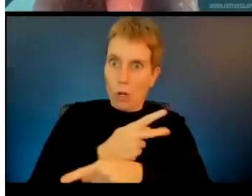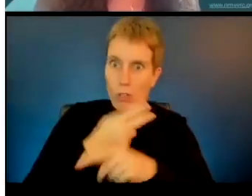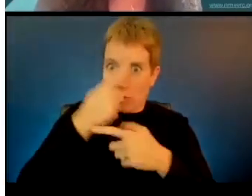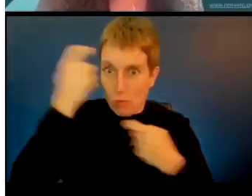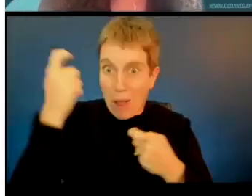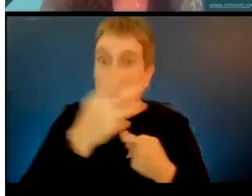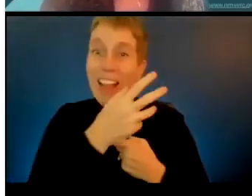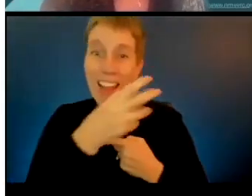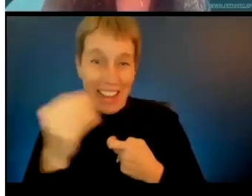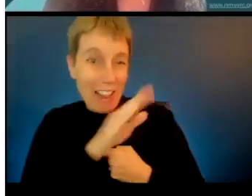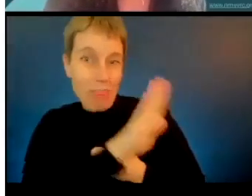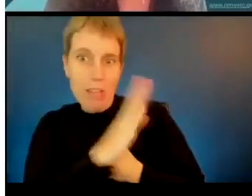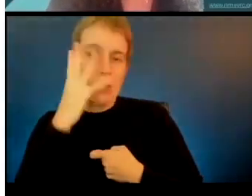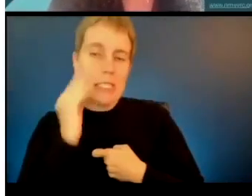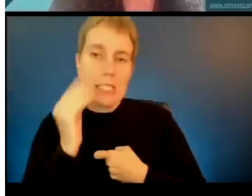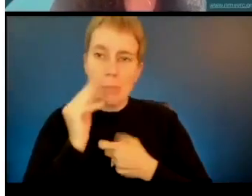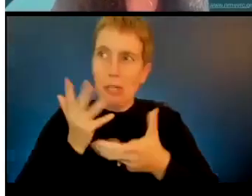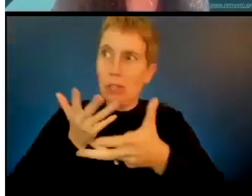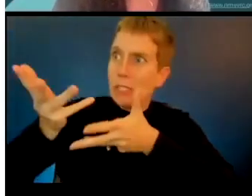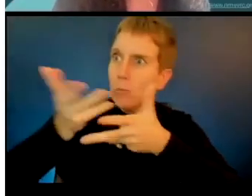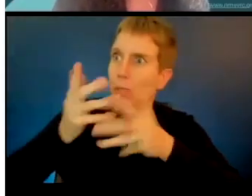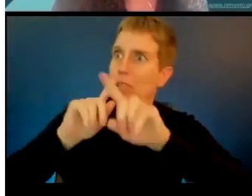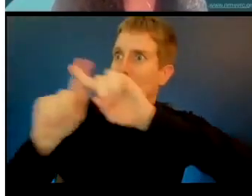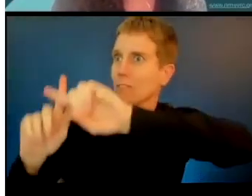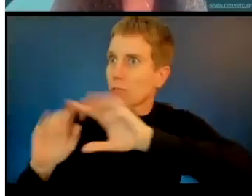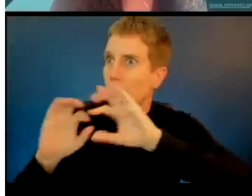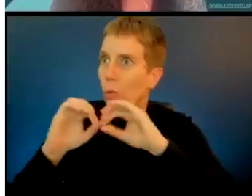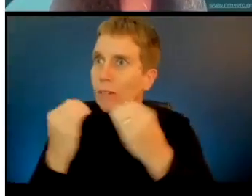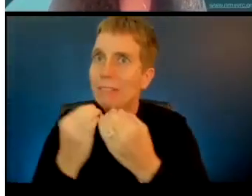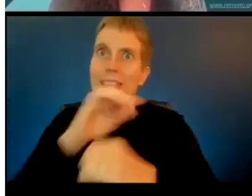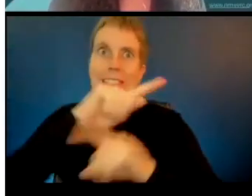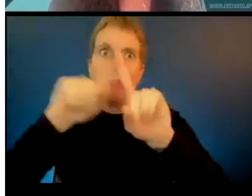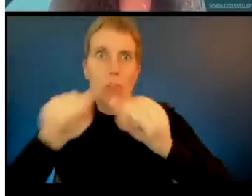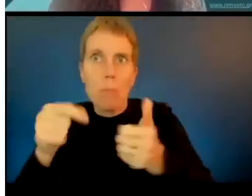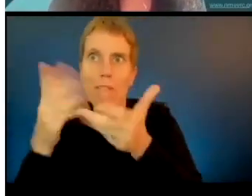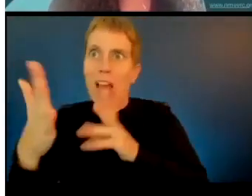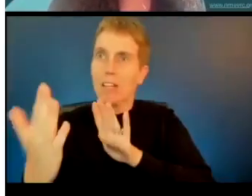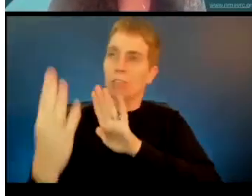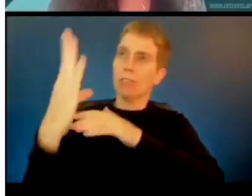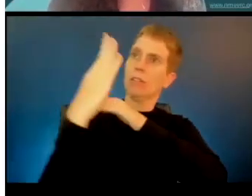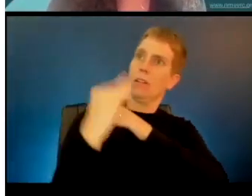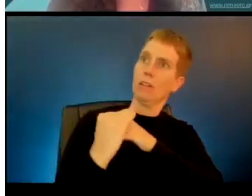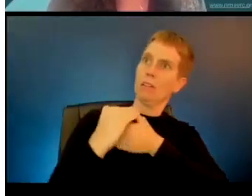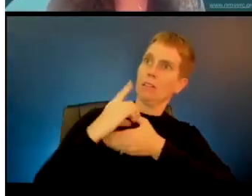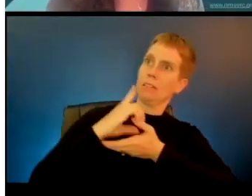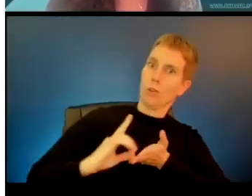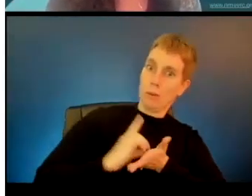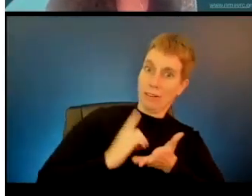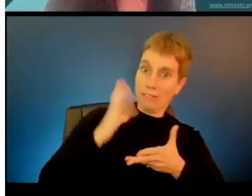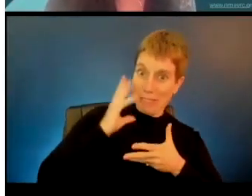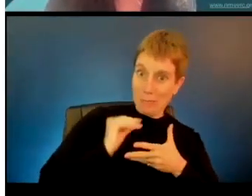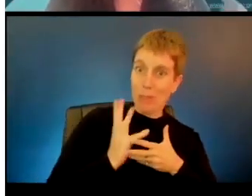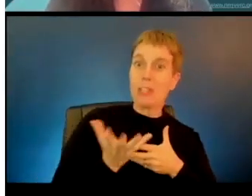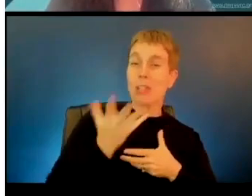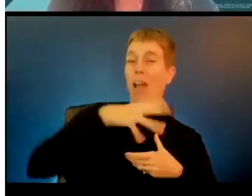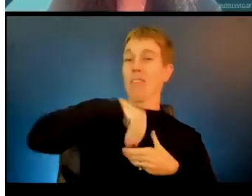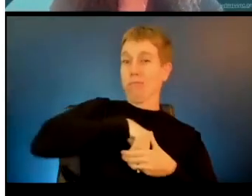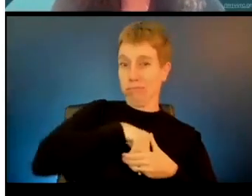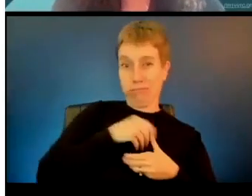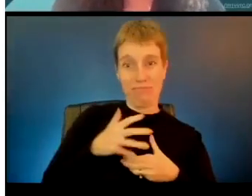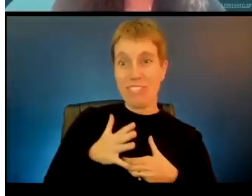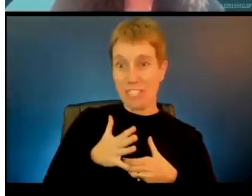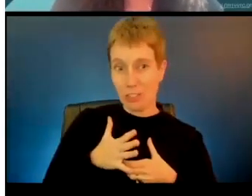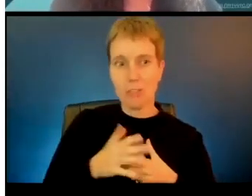Identity or hate-based trauma is violence against a person that's motivated by bias